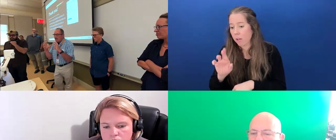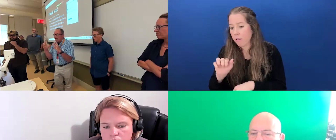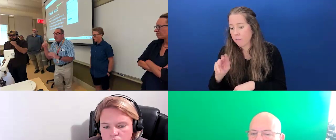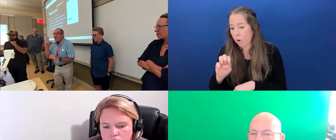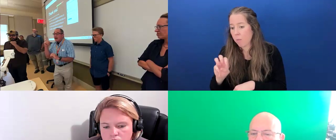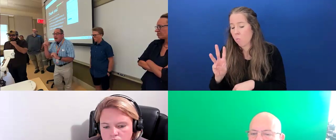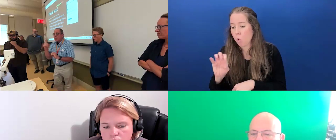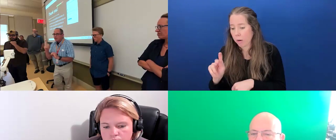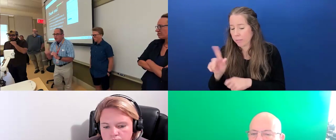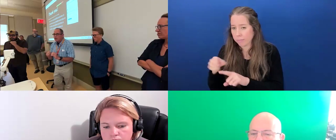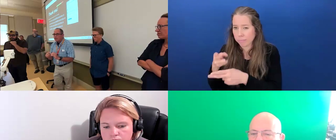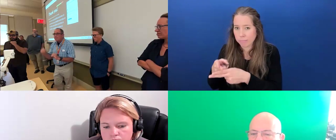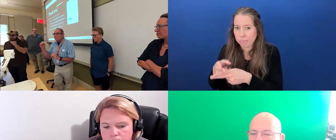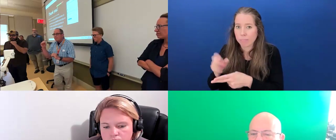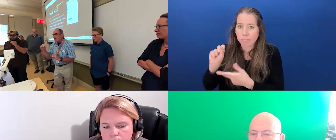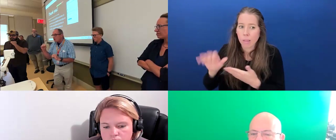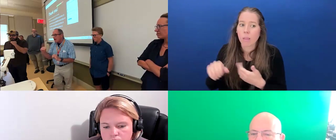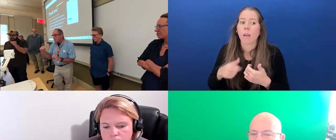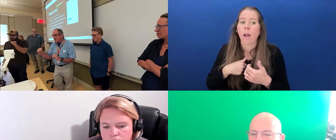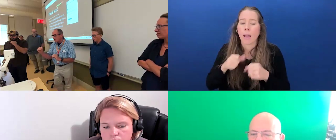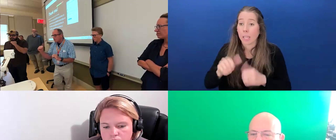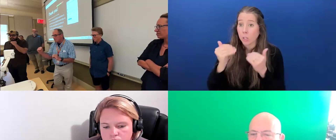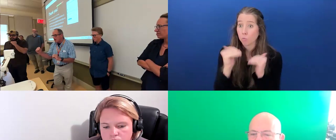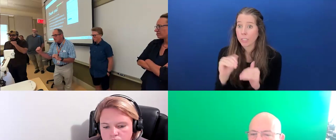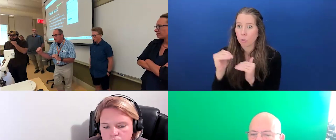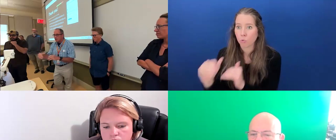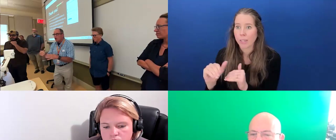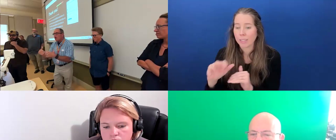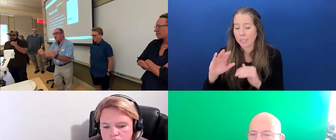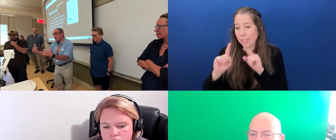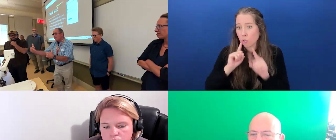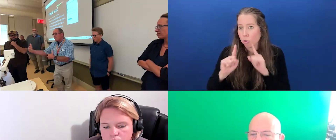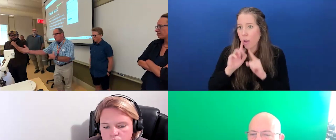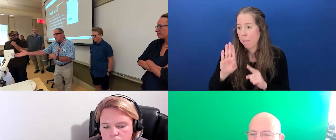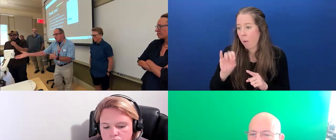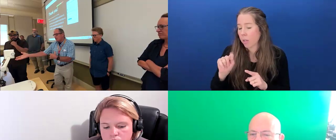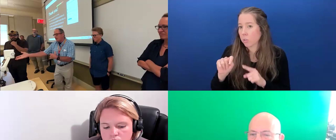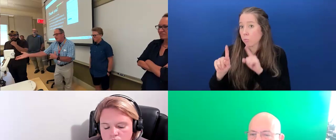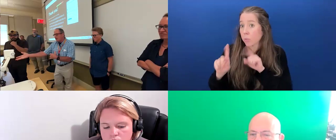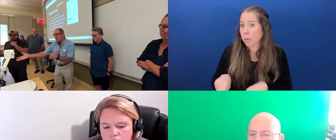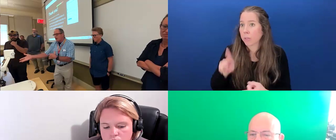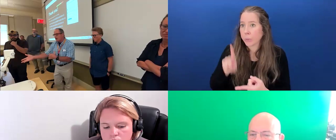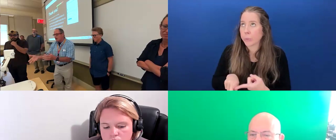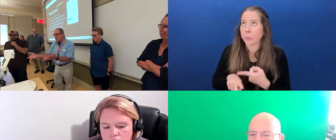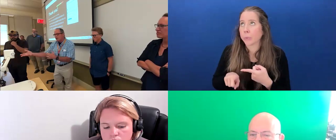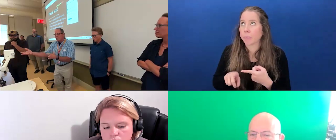and I can restrict my chatbot responses to